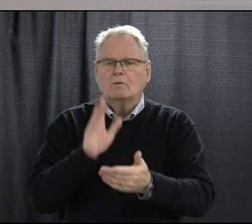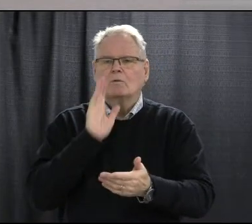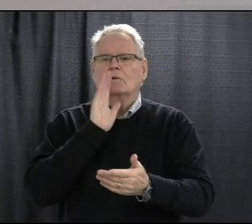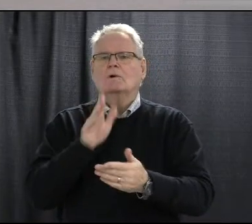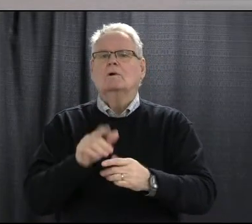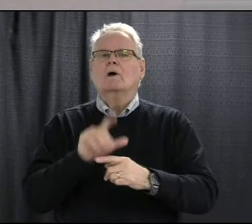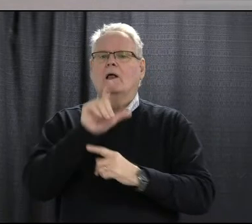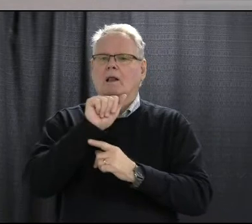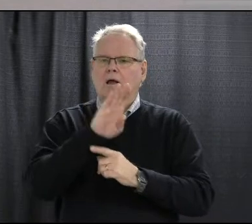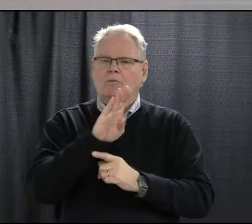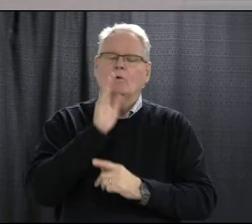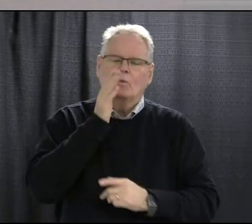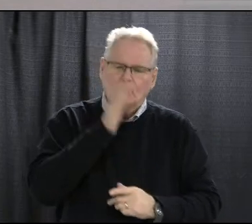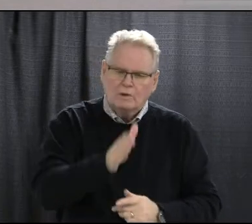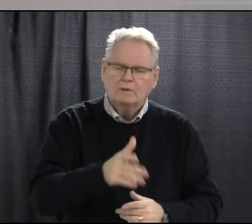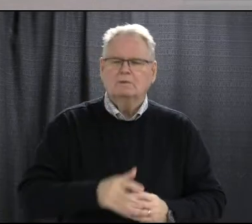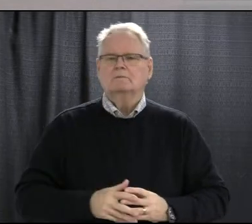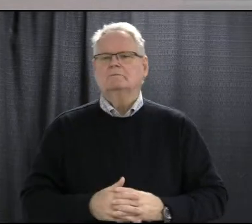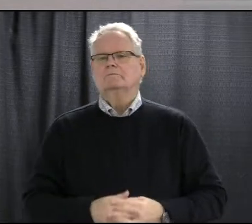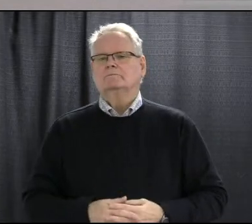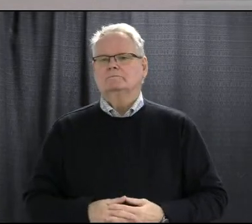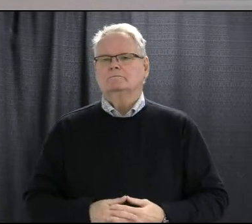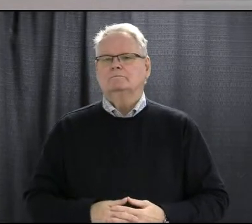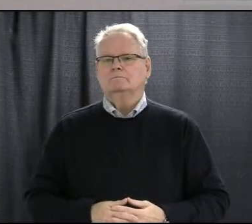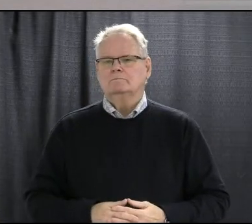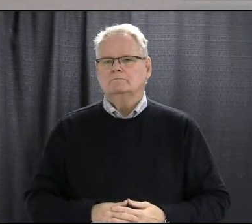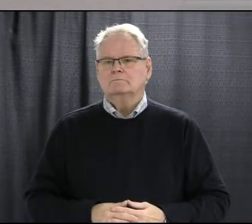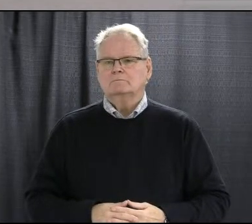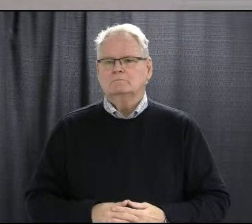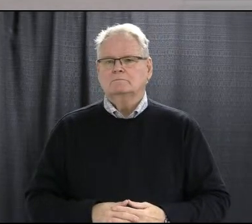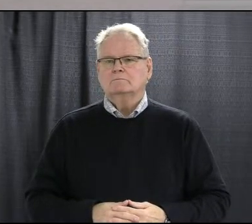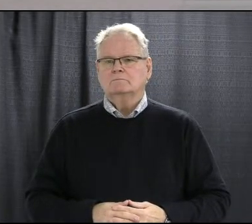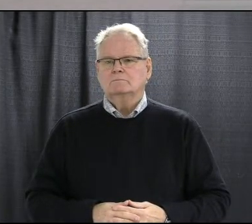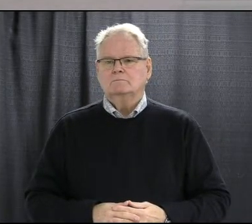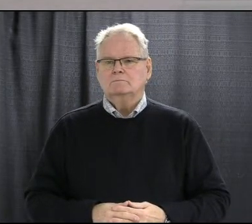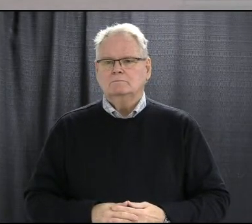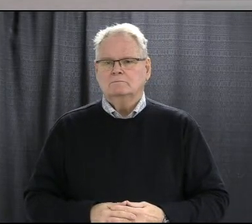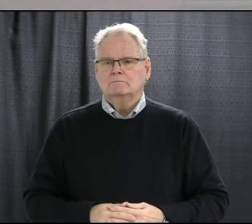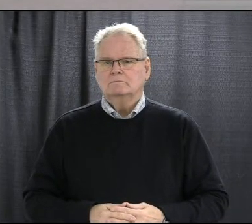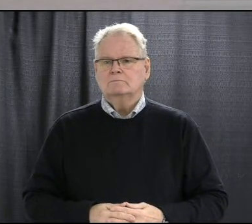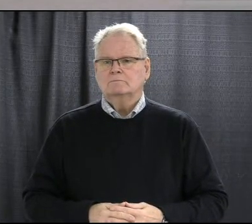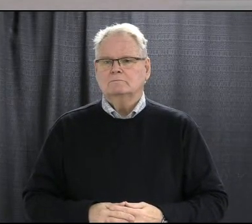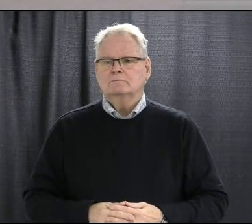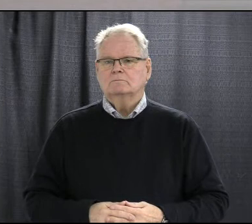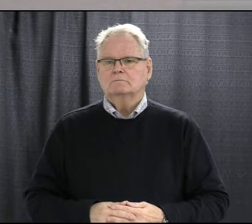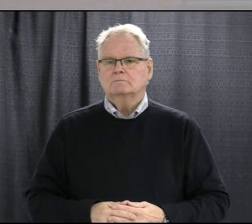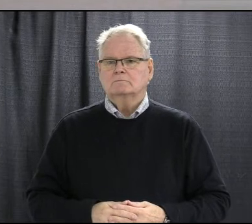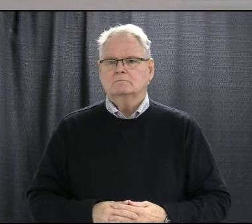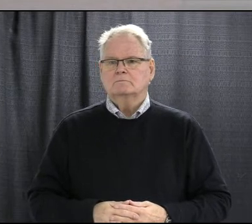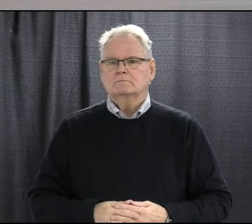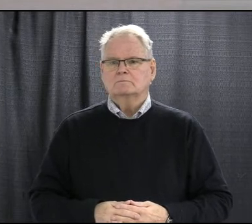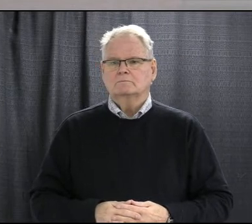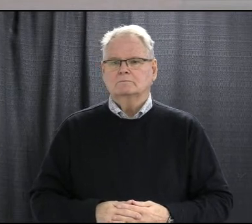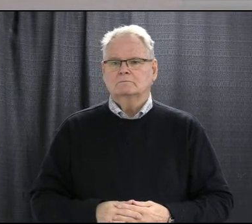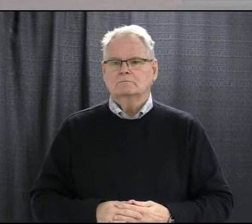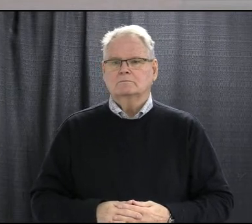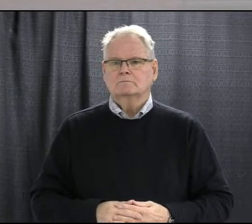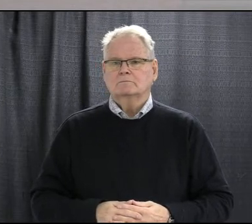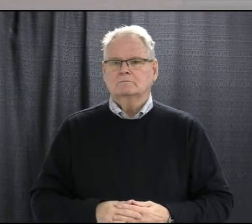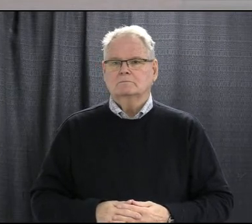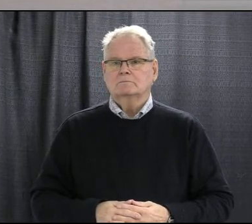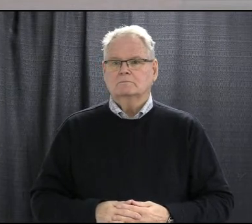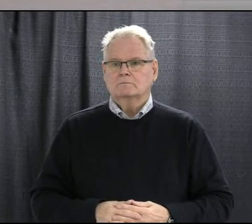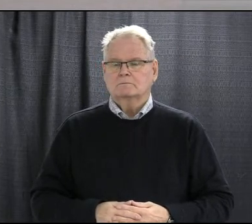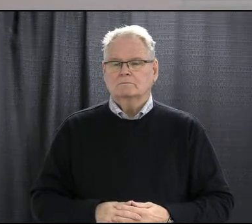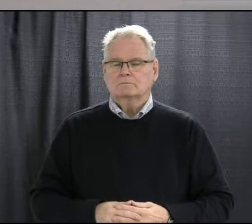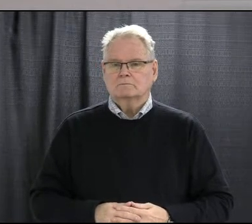years now. So that's a different starting point than other areas where we have to start recruiting and building up services from scratch. So I think that's